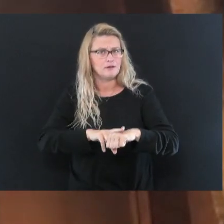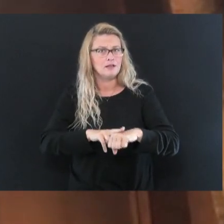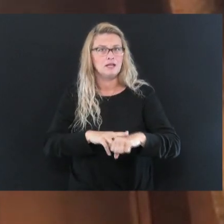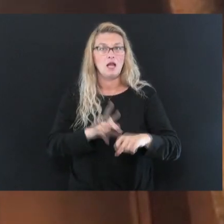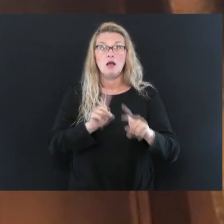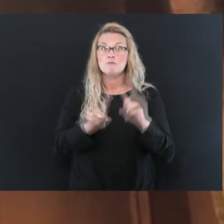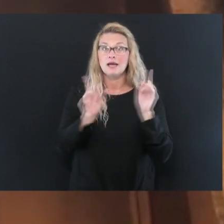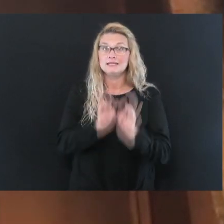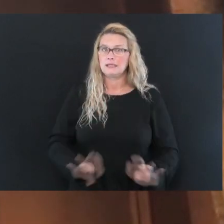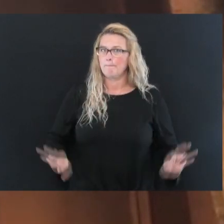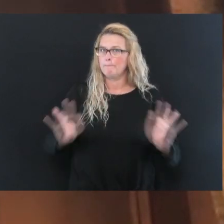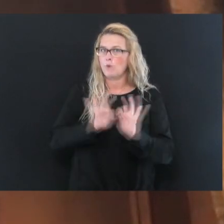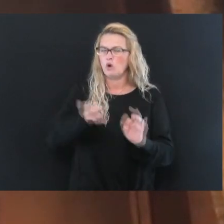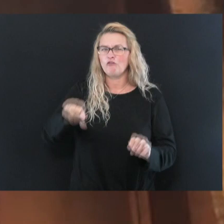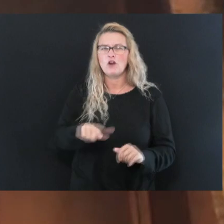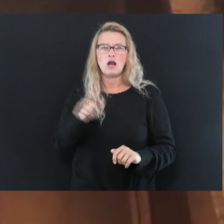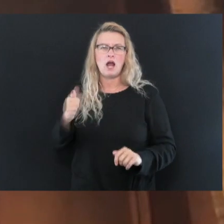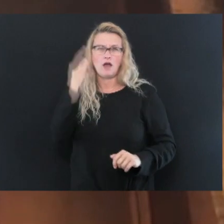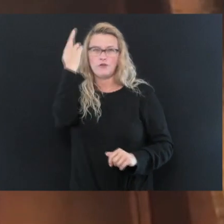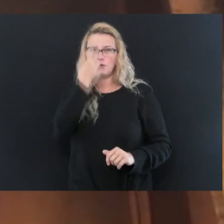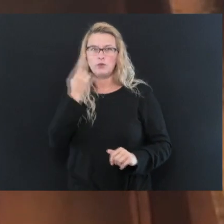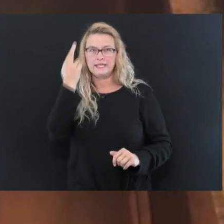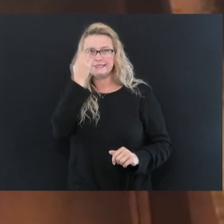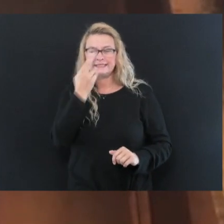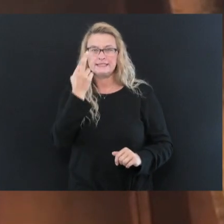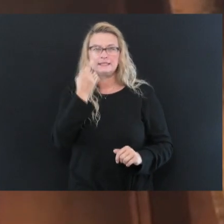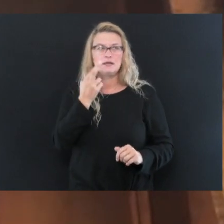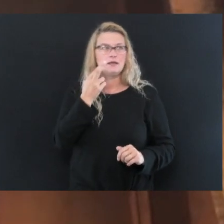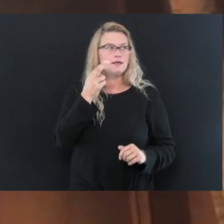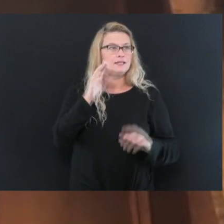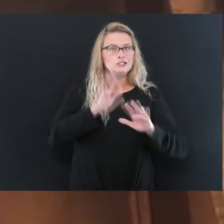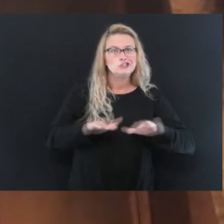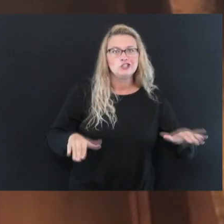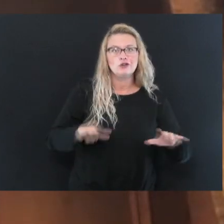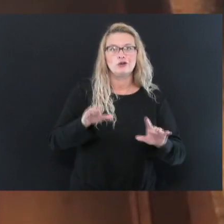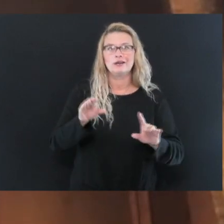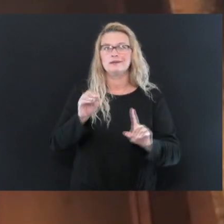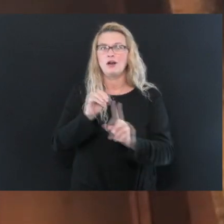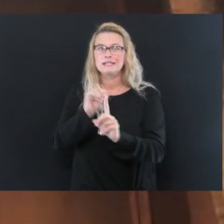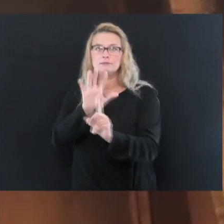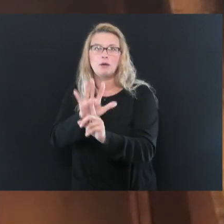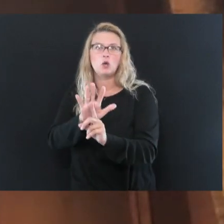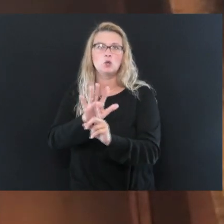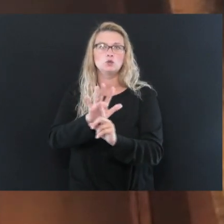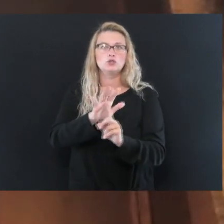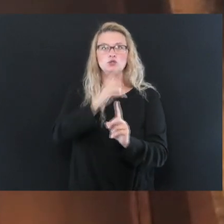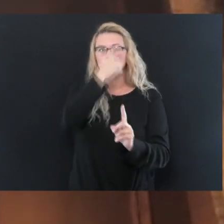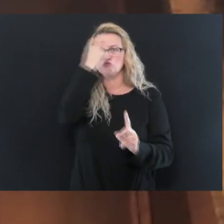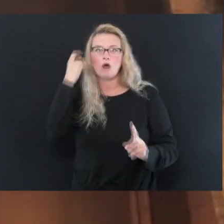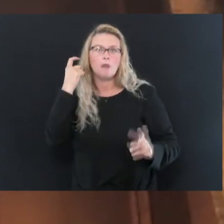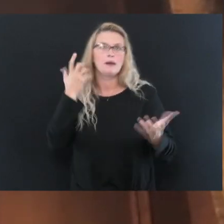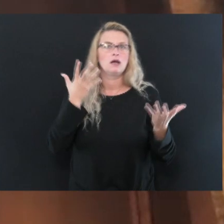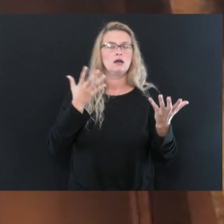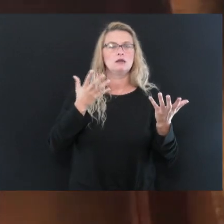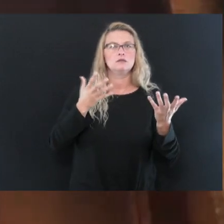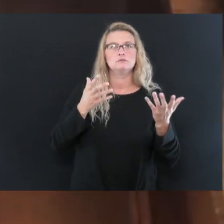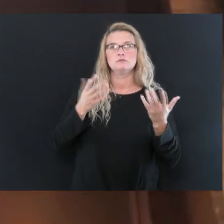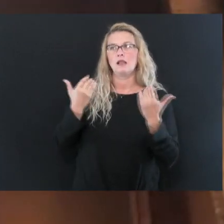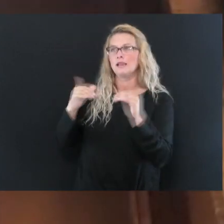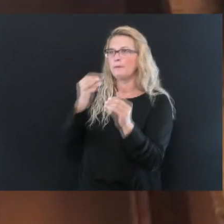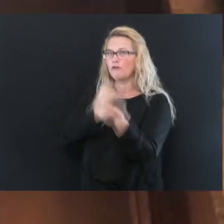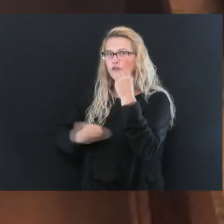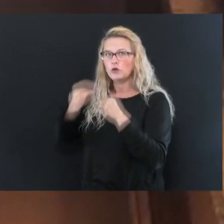important for so many other reasons, because certain children are exposed to trauma, structure, people that love them, food,